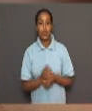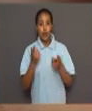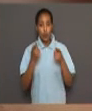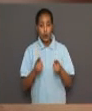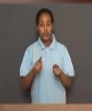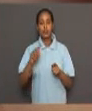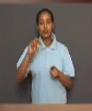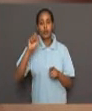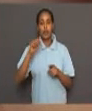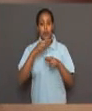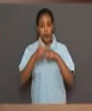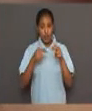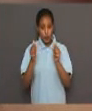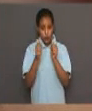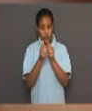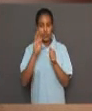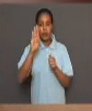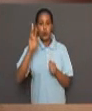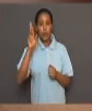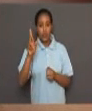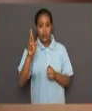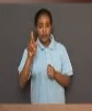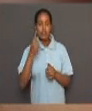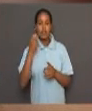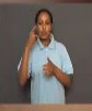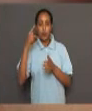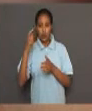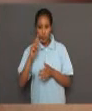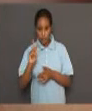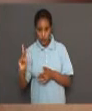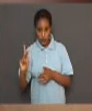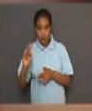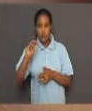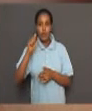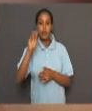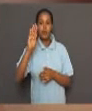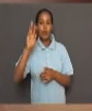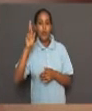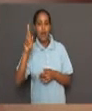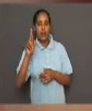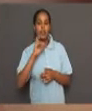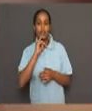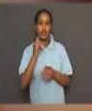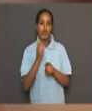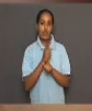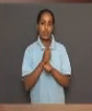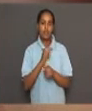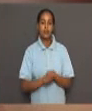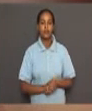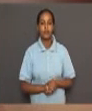When sodium reacts with bromine, the product sodium bromide is formed.